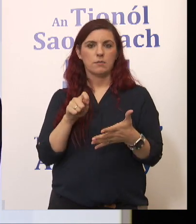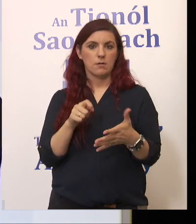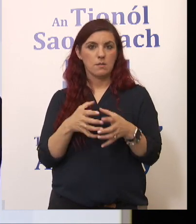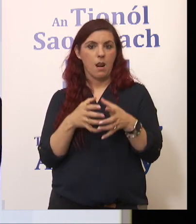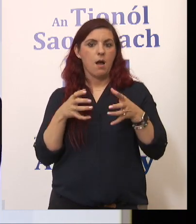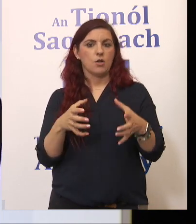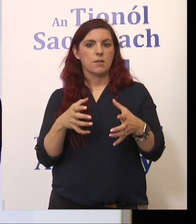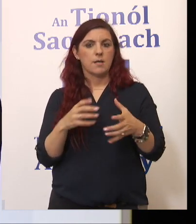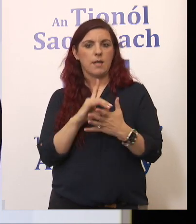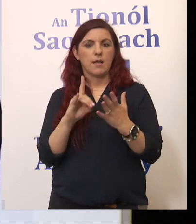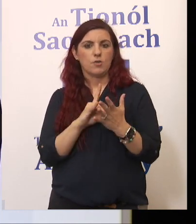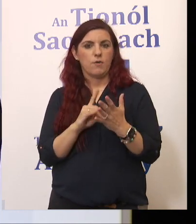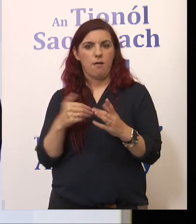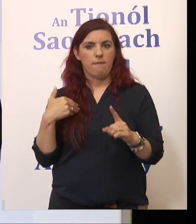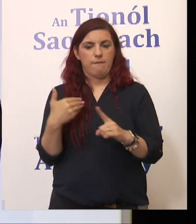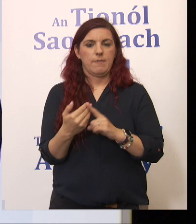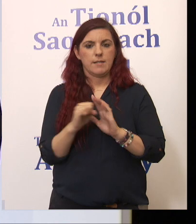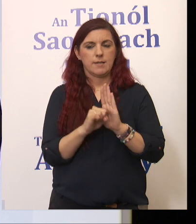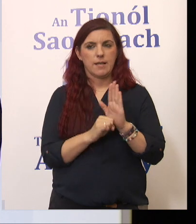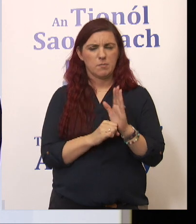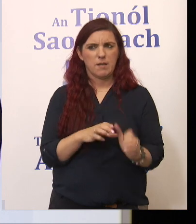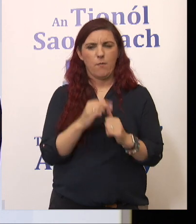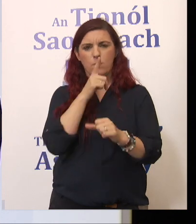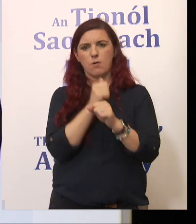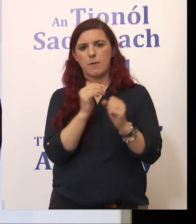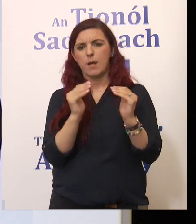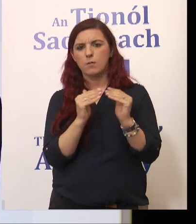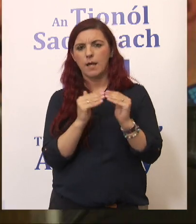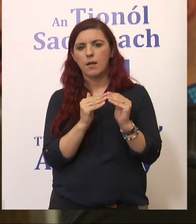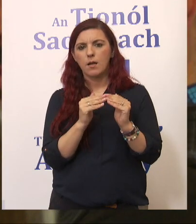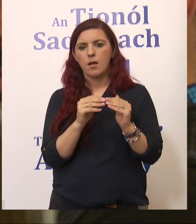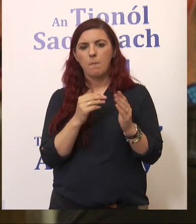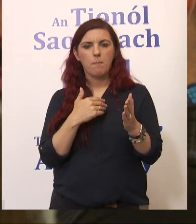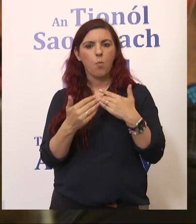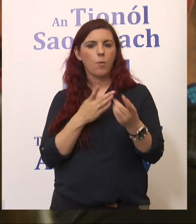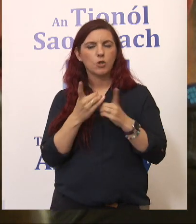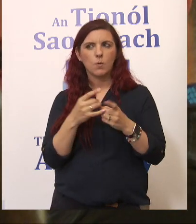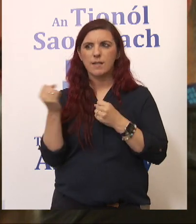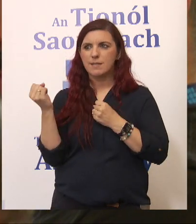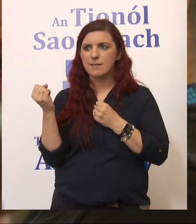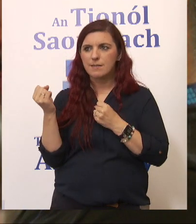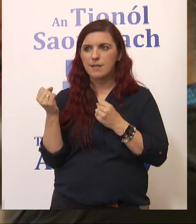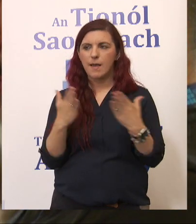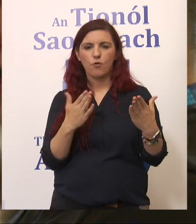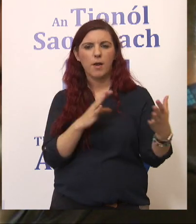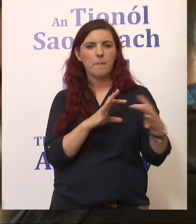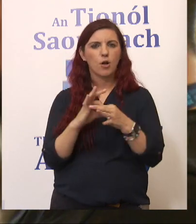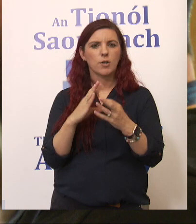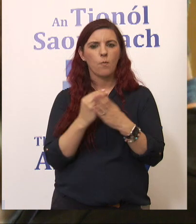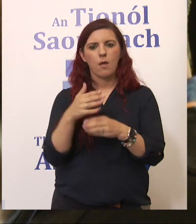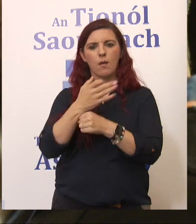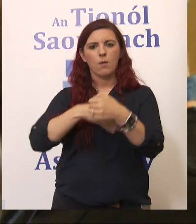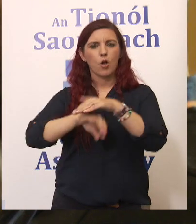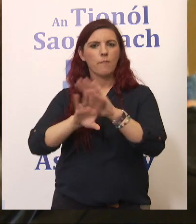history of the state, particularly going into an area like housing. But what we do is delivered in partnership with the local